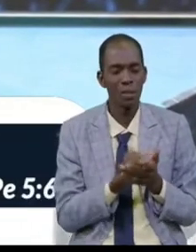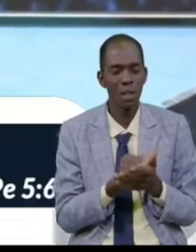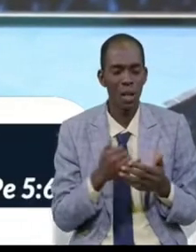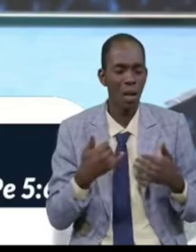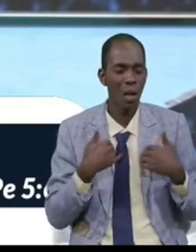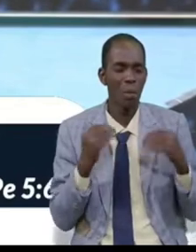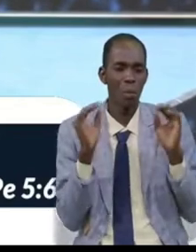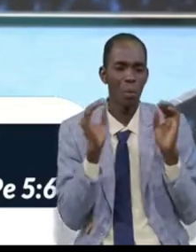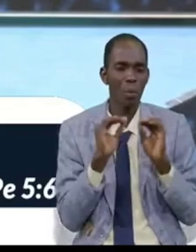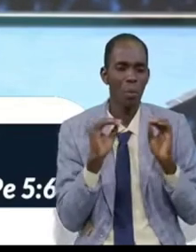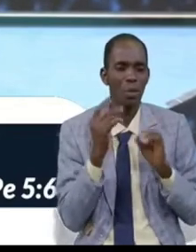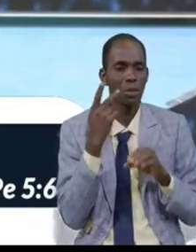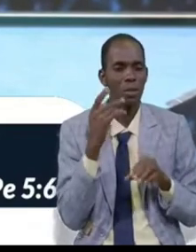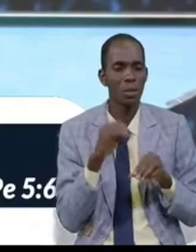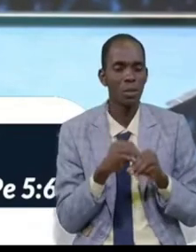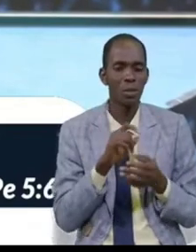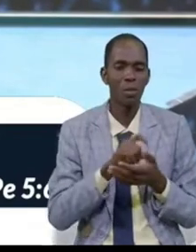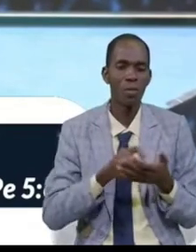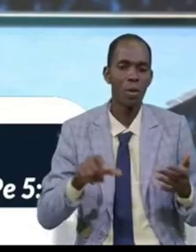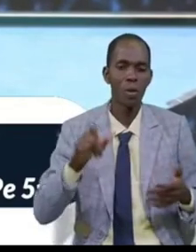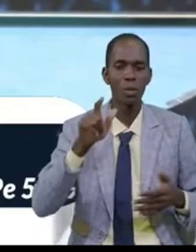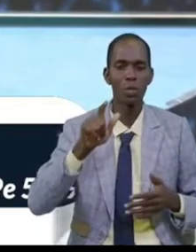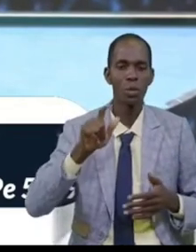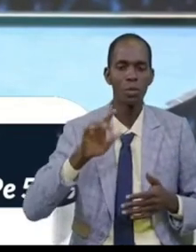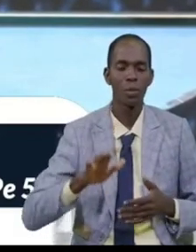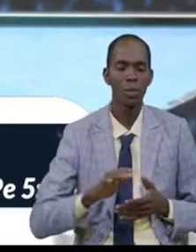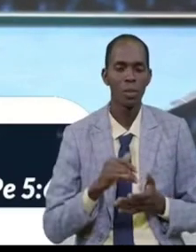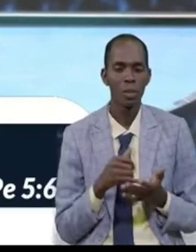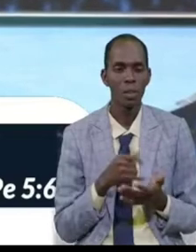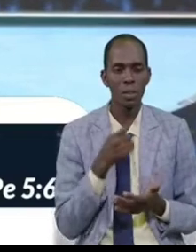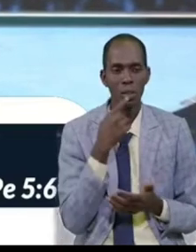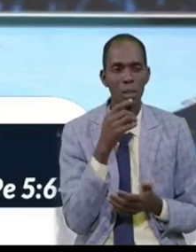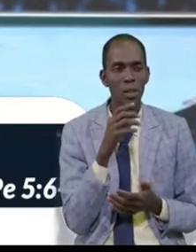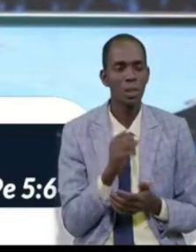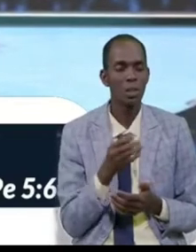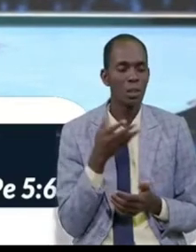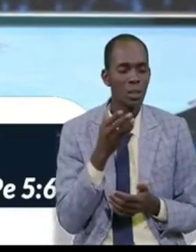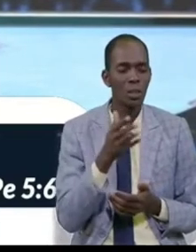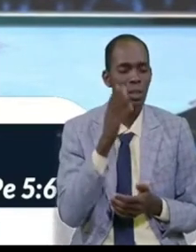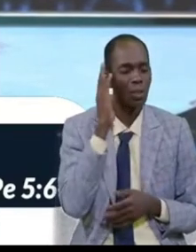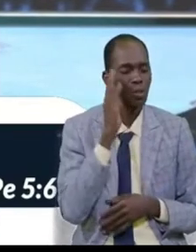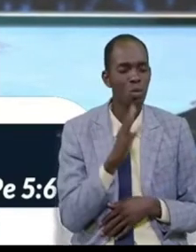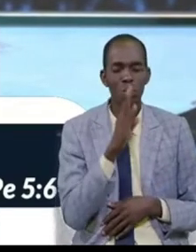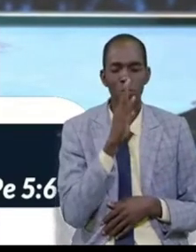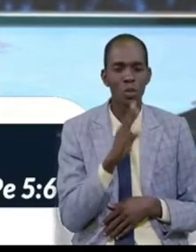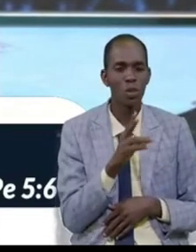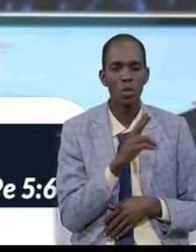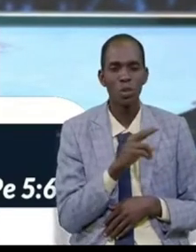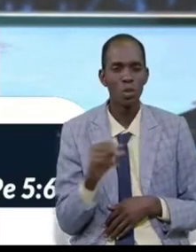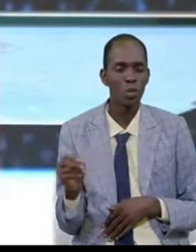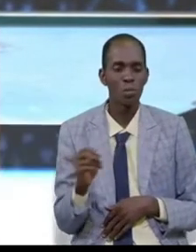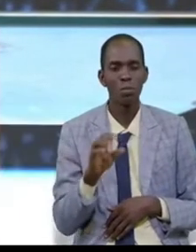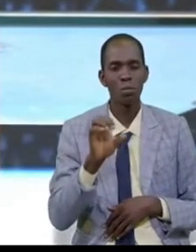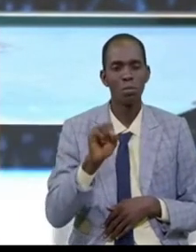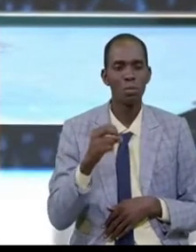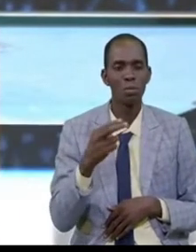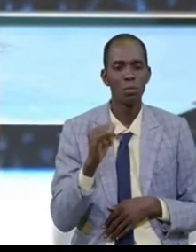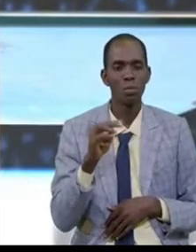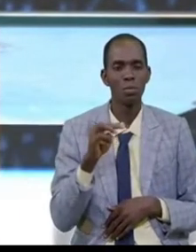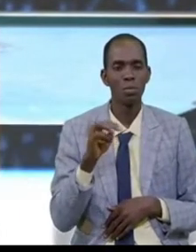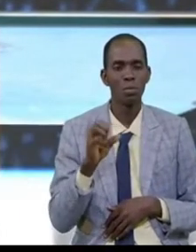do. Look at verse 25. It says that there should be no schism, no division,